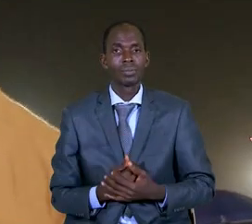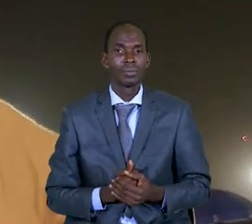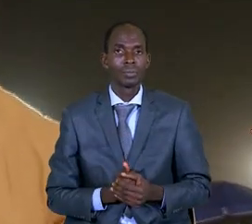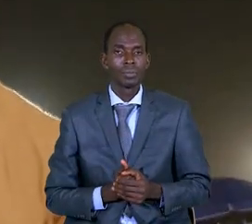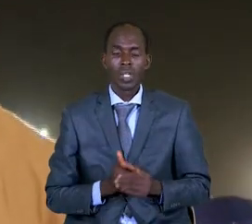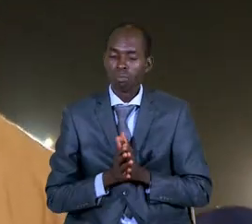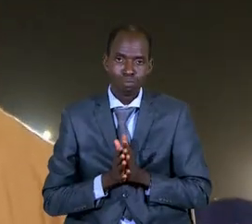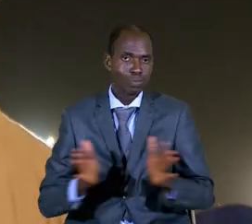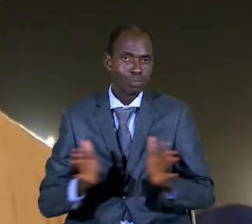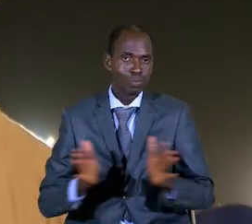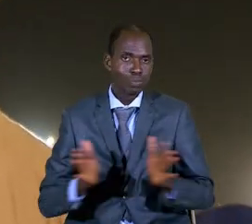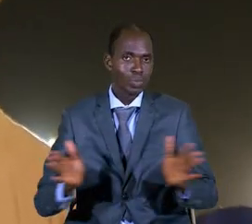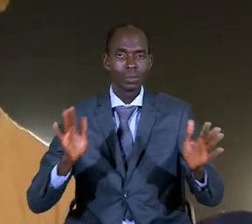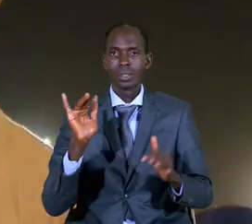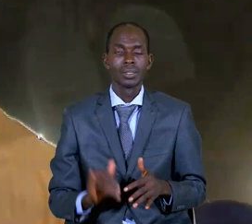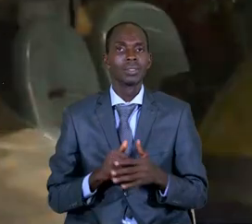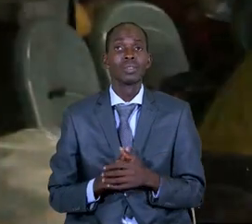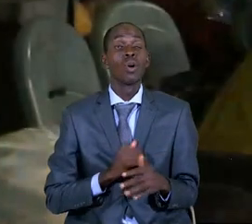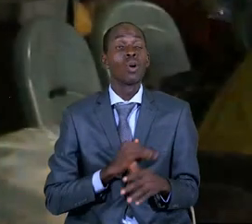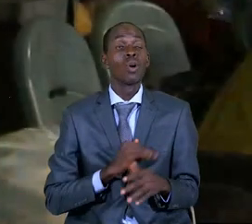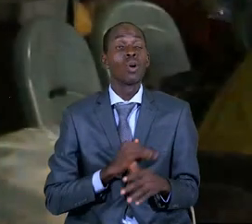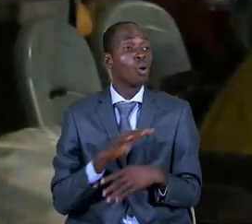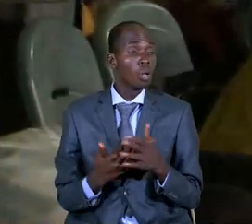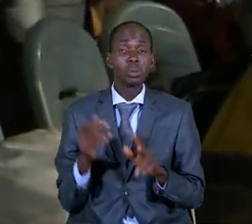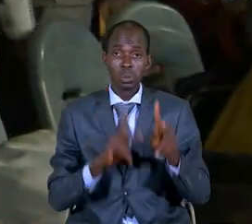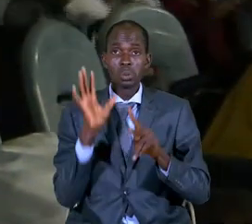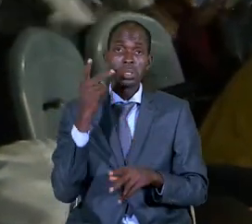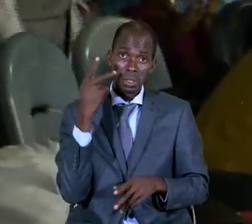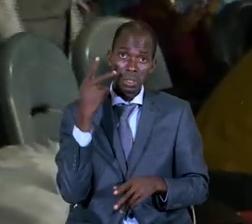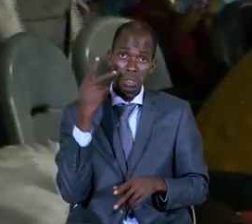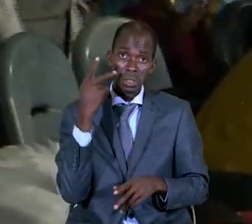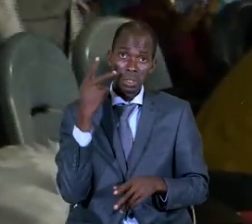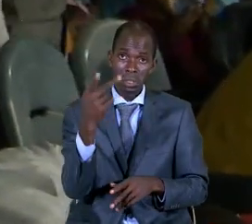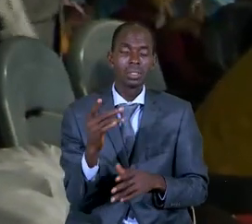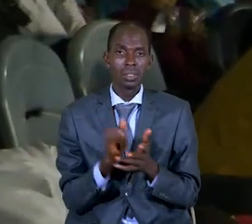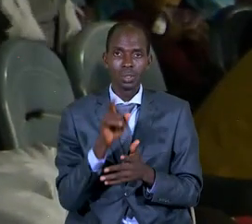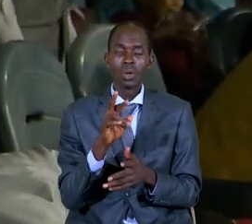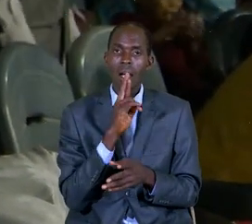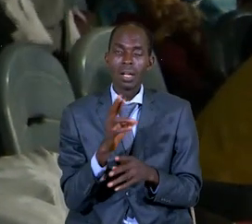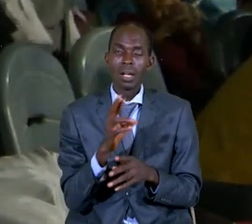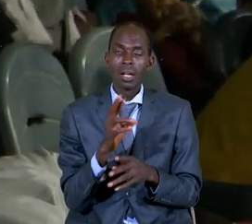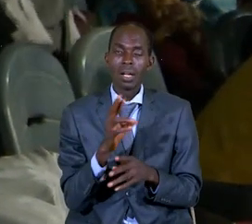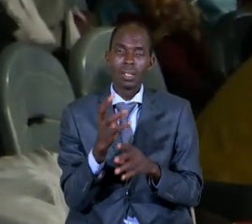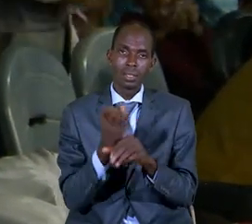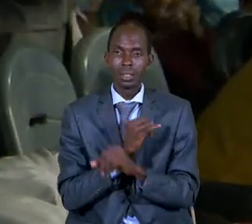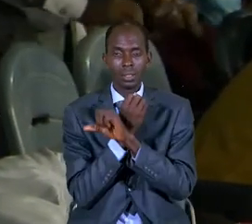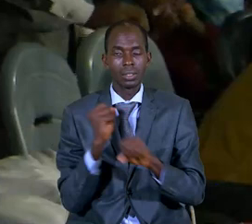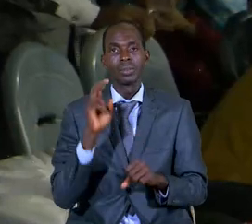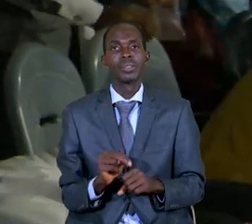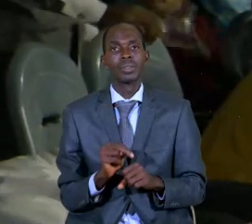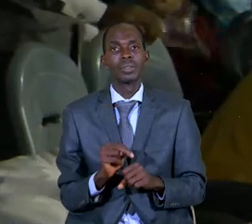Publicly, all those people received the salvation, the redemption. And so publicly